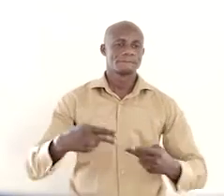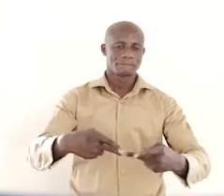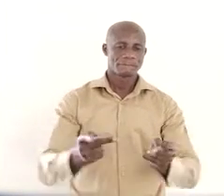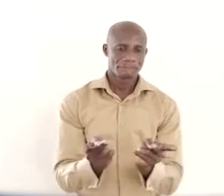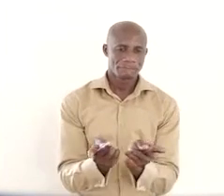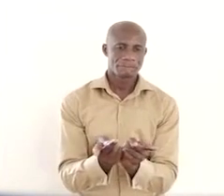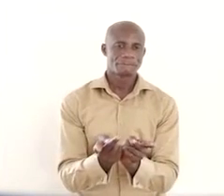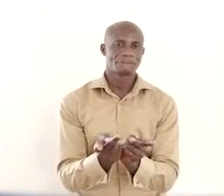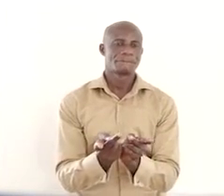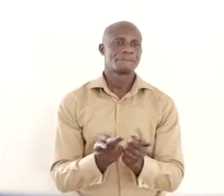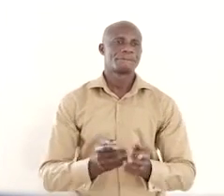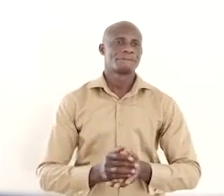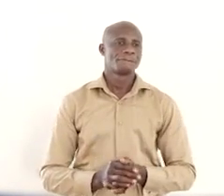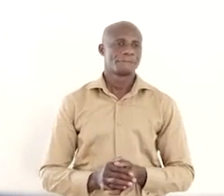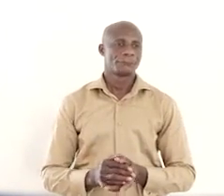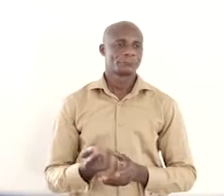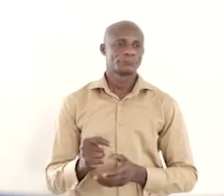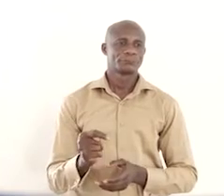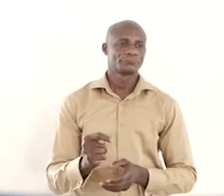The place of the